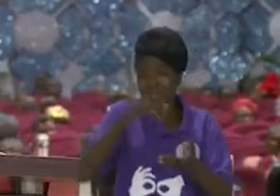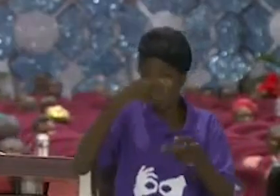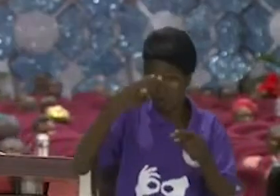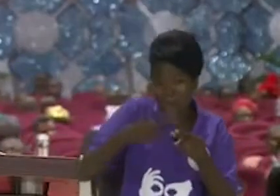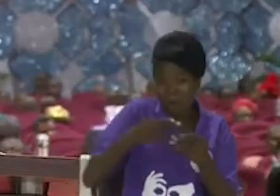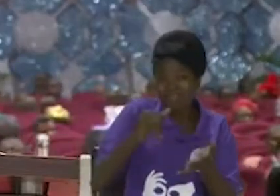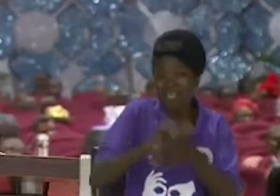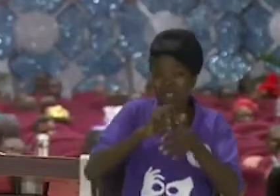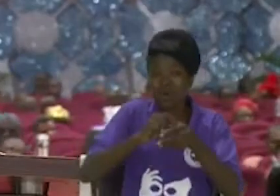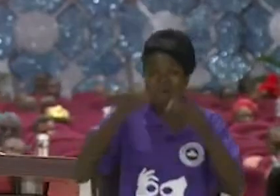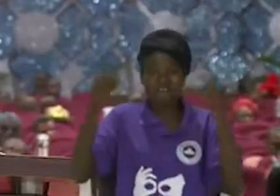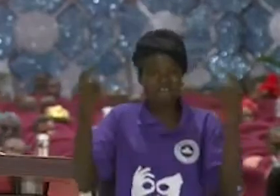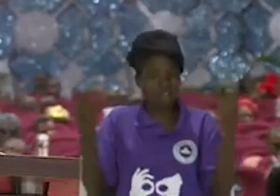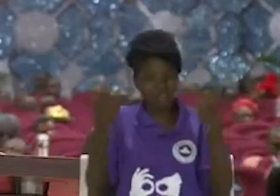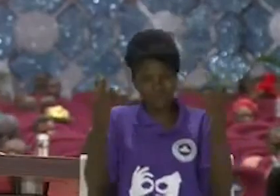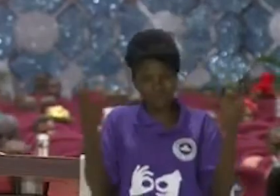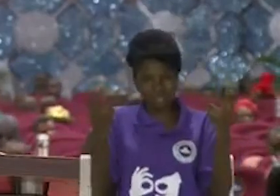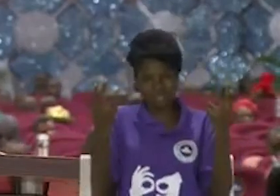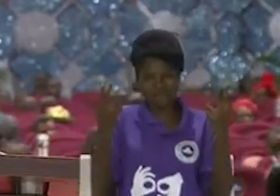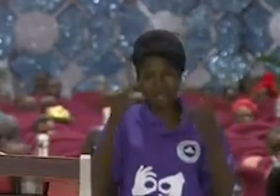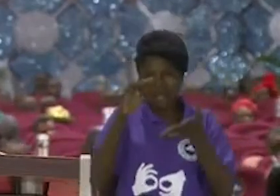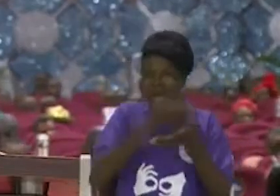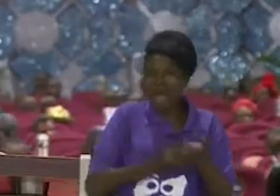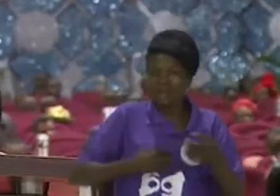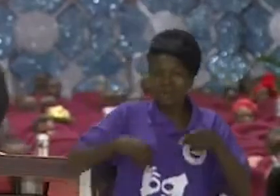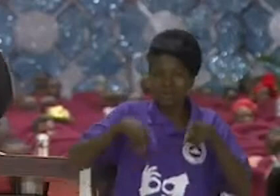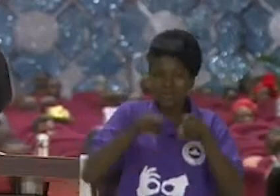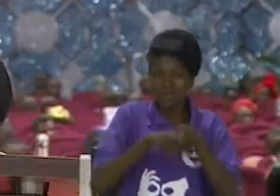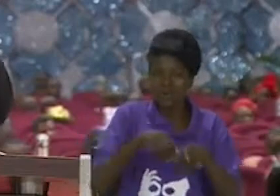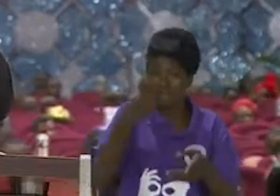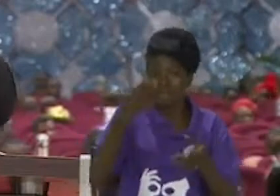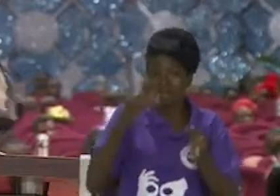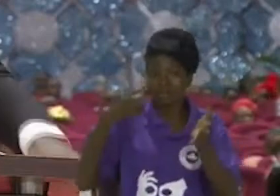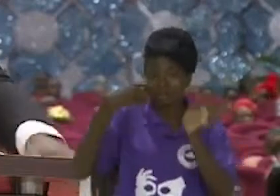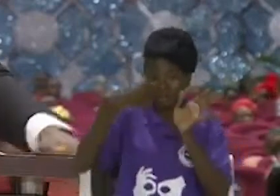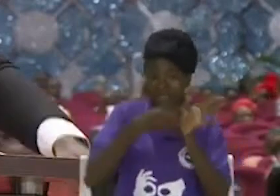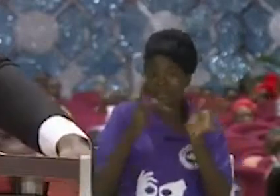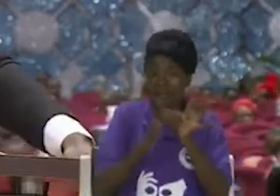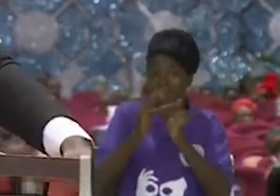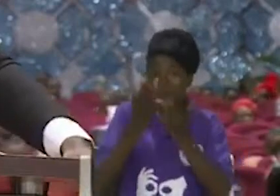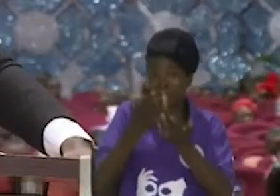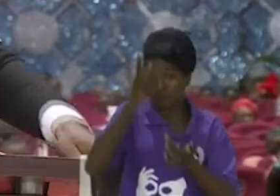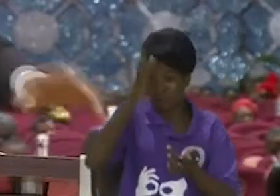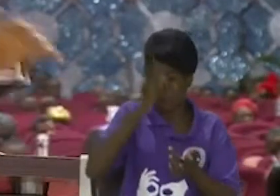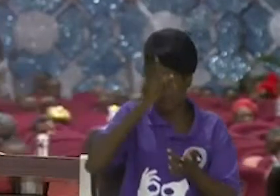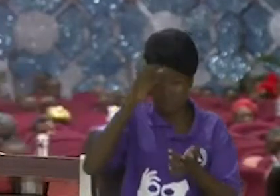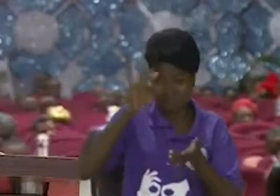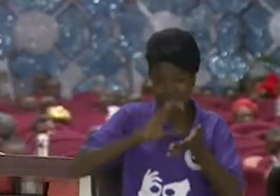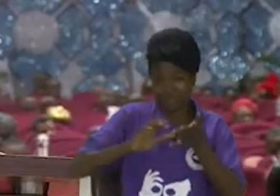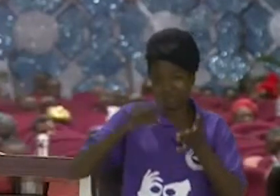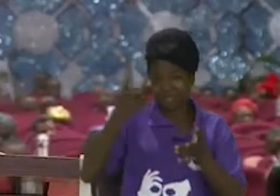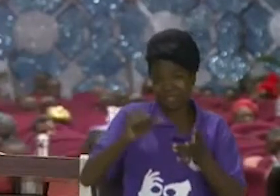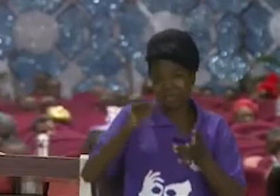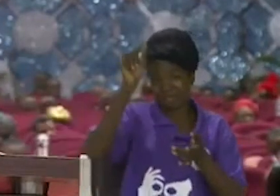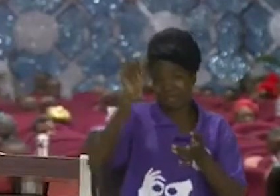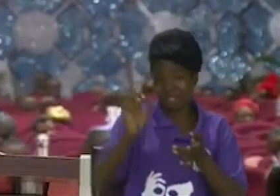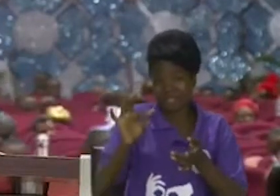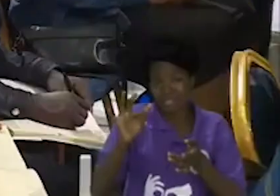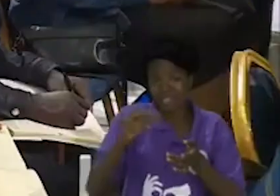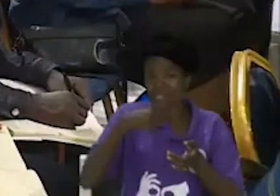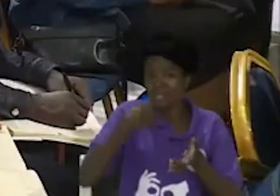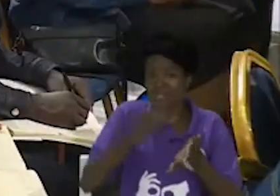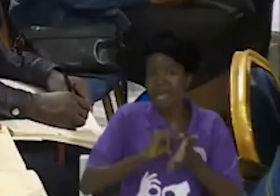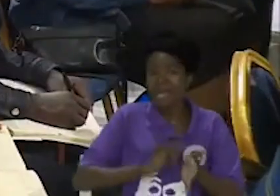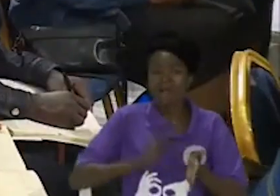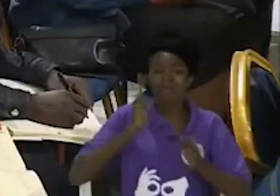all the powers of the enemy. Why? Because Jesus said so in Luke chapter 10 and verse 19. Says, I give you power. Behold, I give you